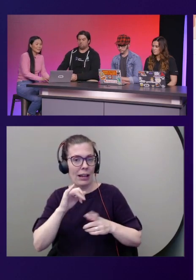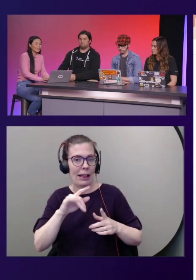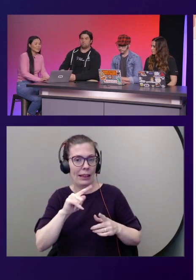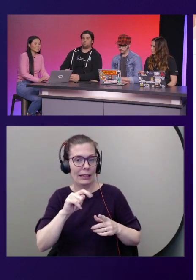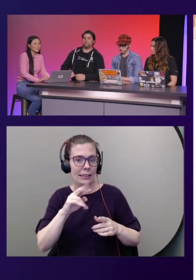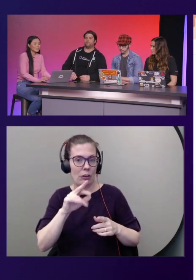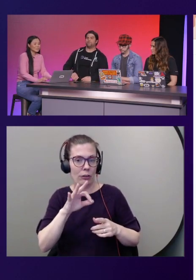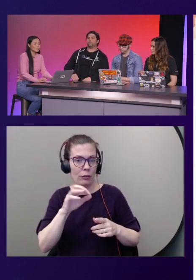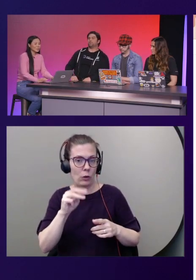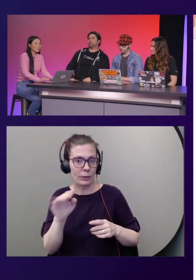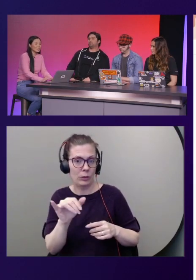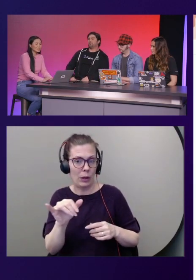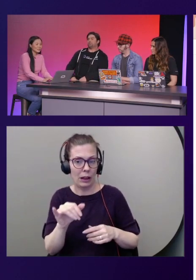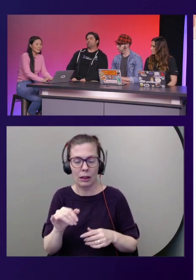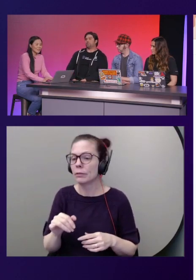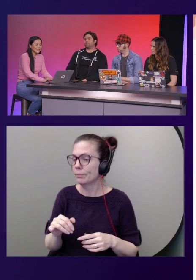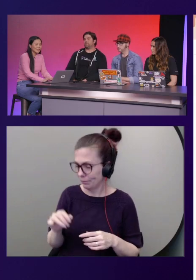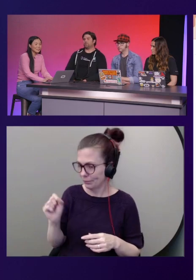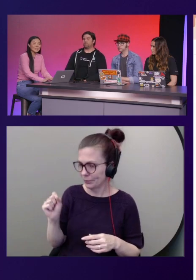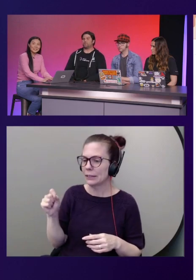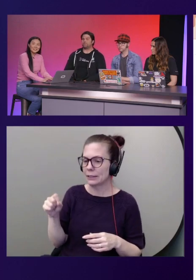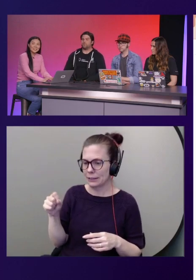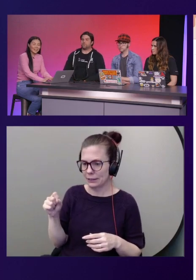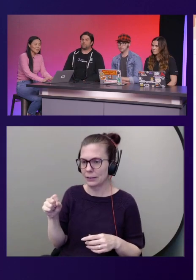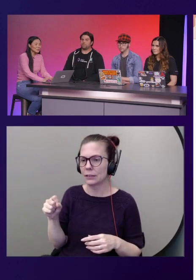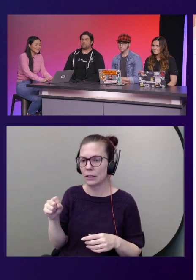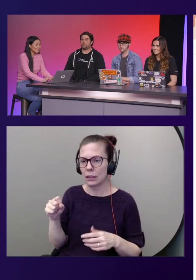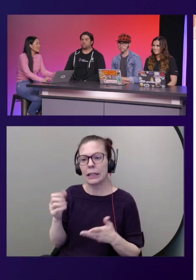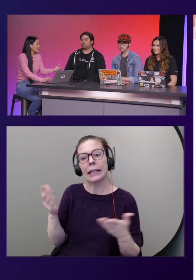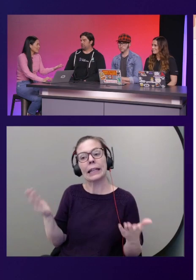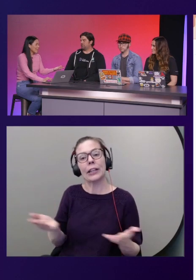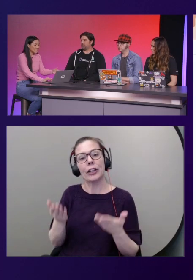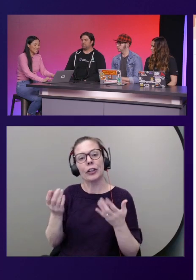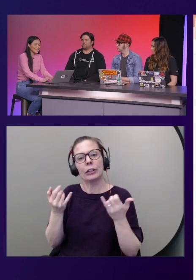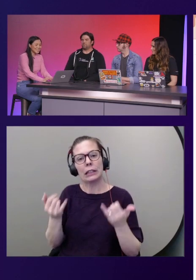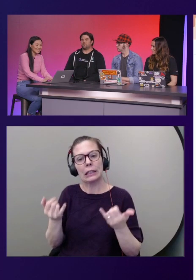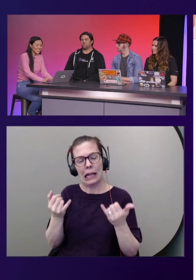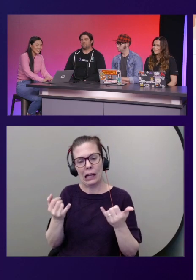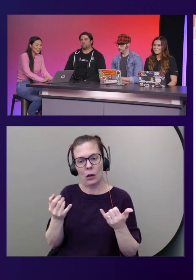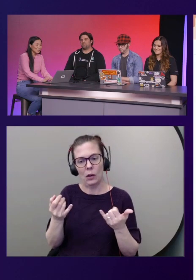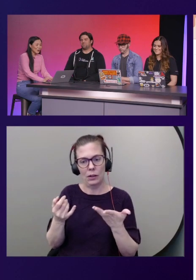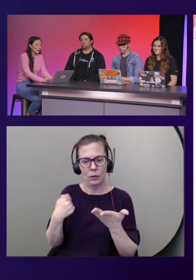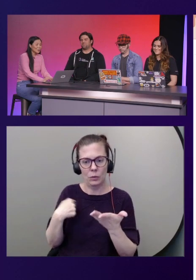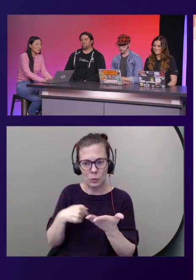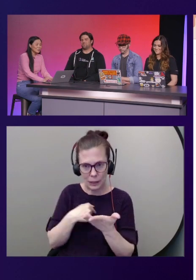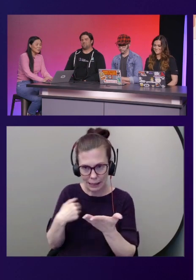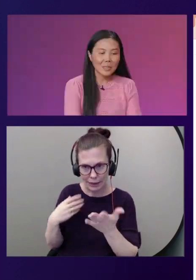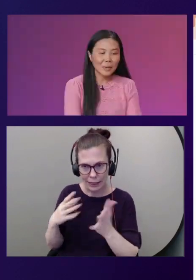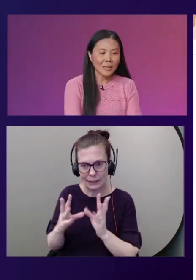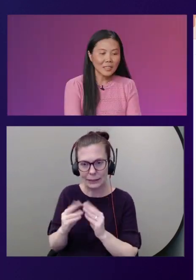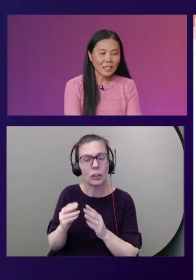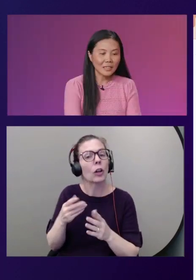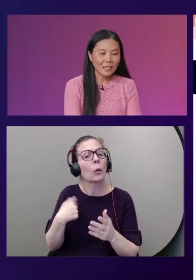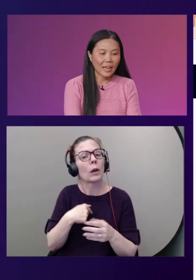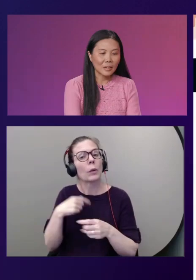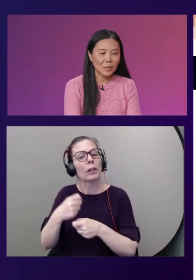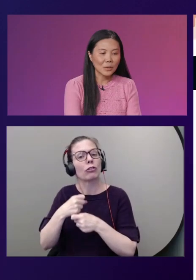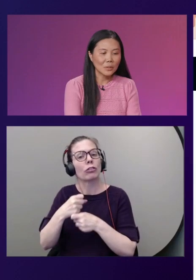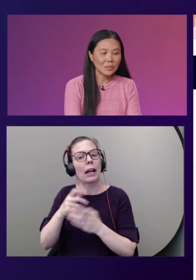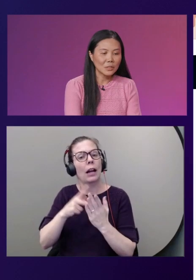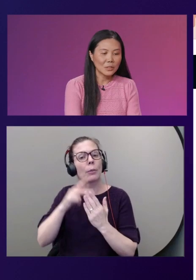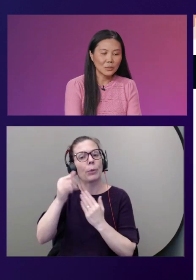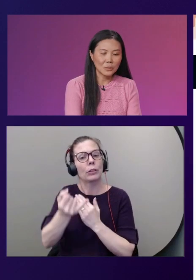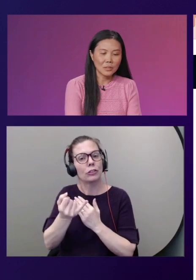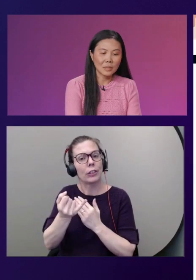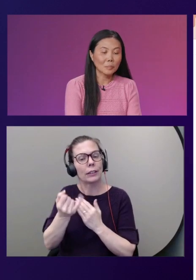Yeah. So yes, in here now, after we have the session, we are going to create a project, and we are